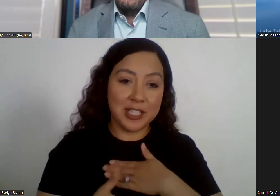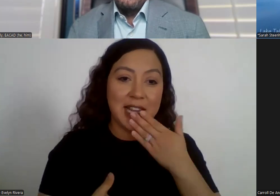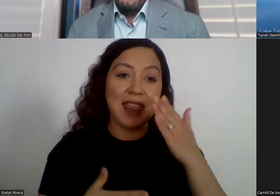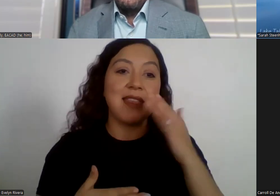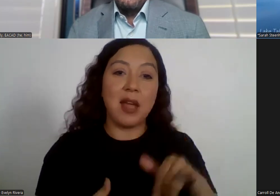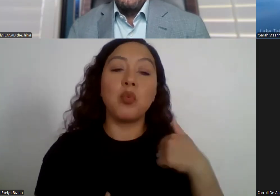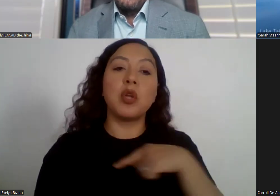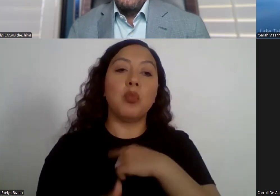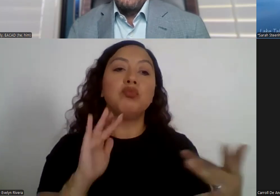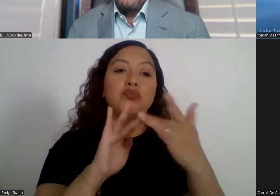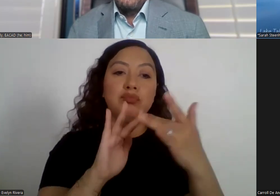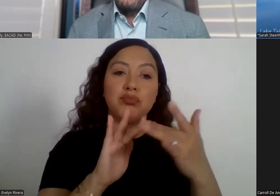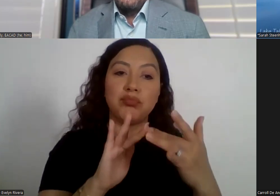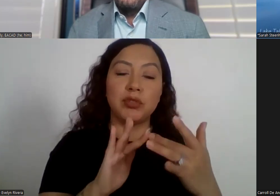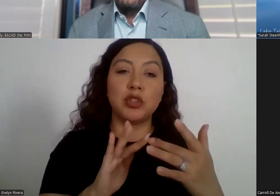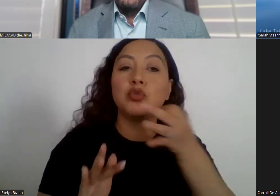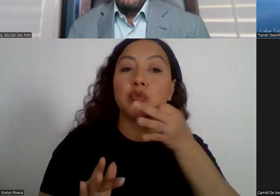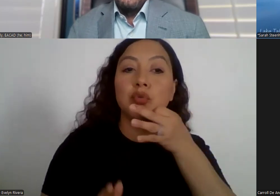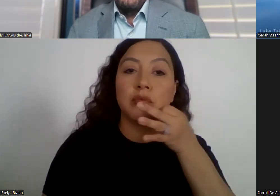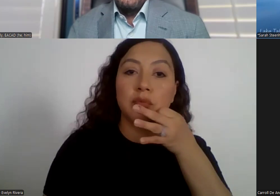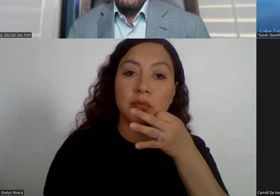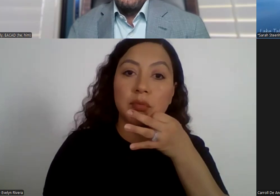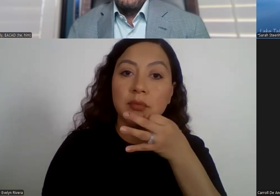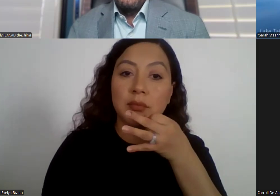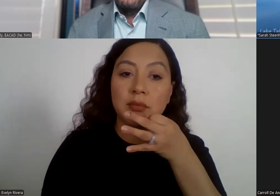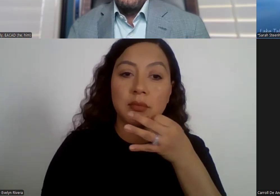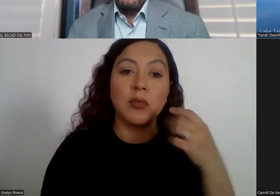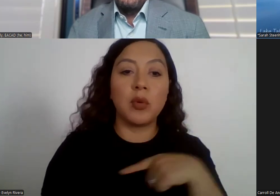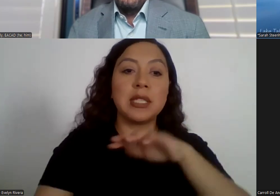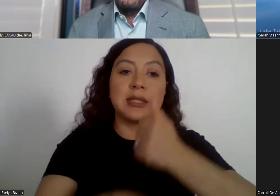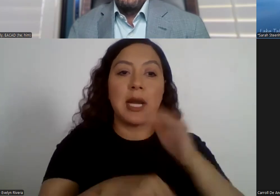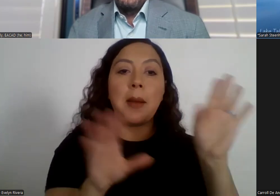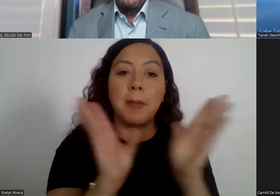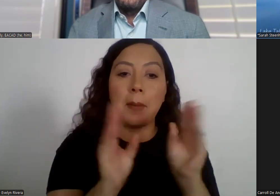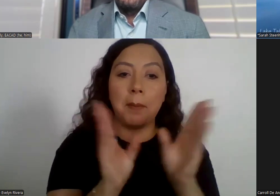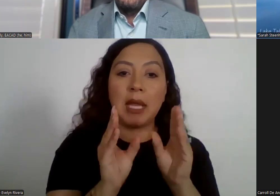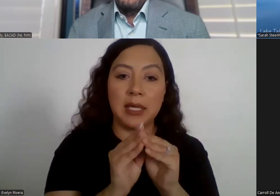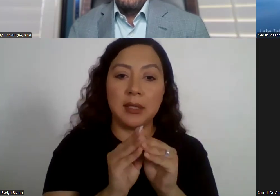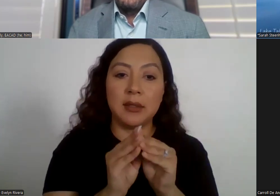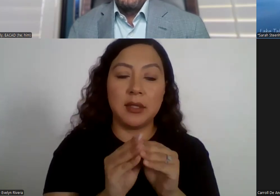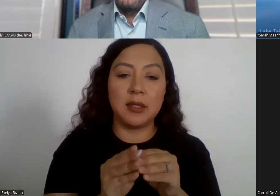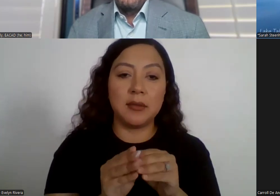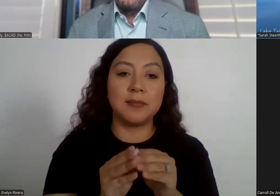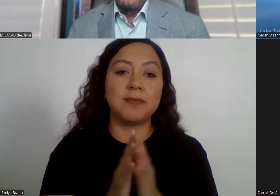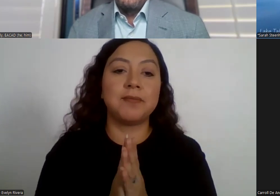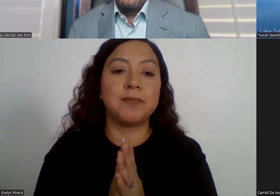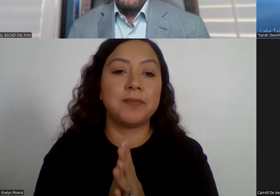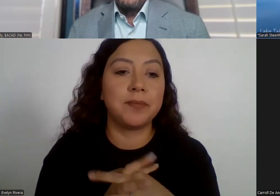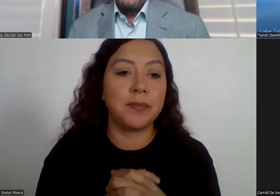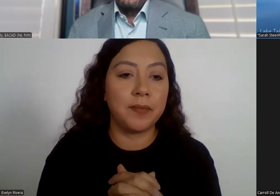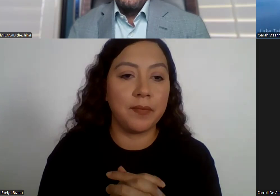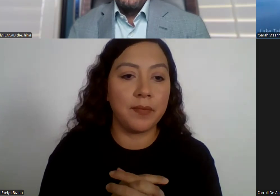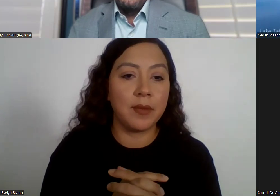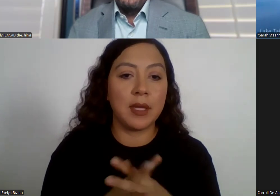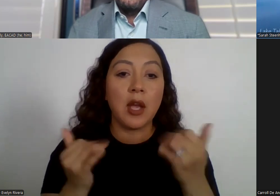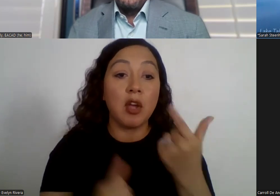touch very soon Yia will help us set up a meeting, and she'll be key in leading that, and just want to appreciate